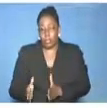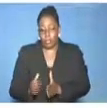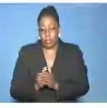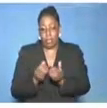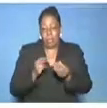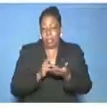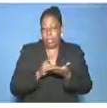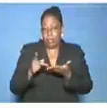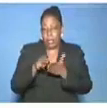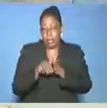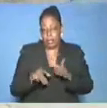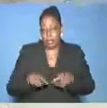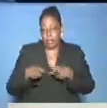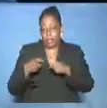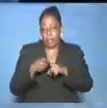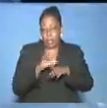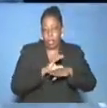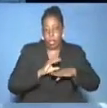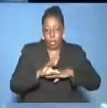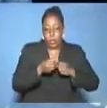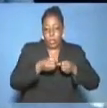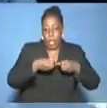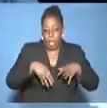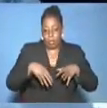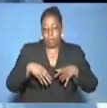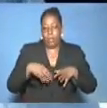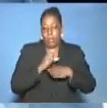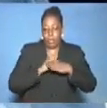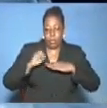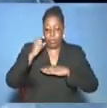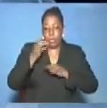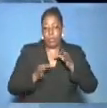payments may be made to the commission without the Supreme Court's prior approval.